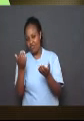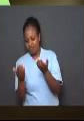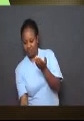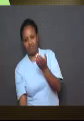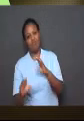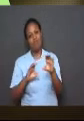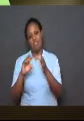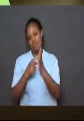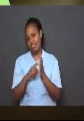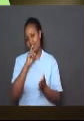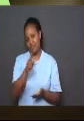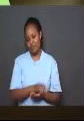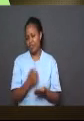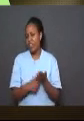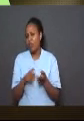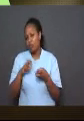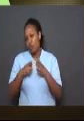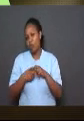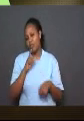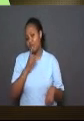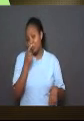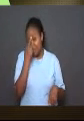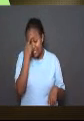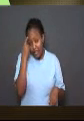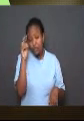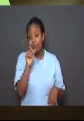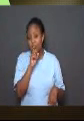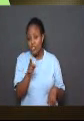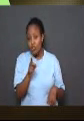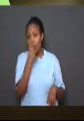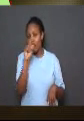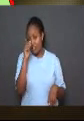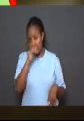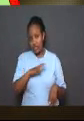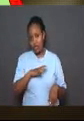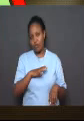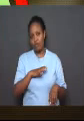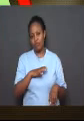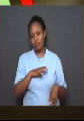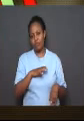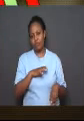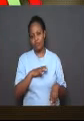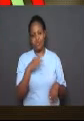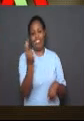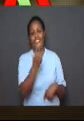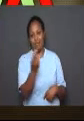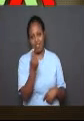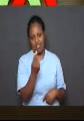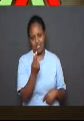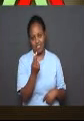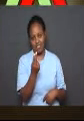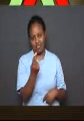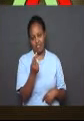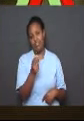others. It is a problem because it leads to some people gaining